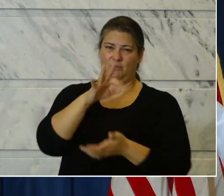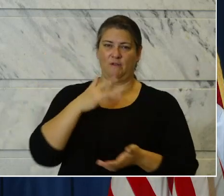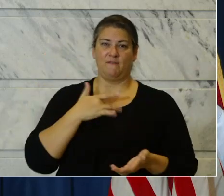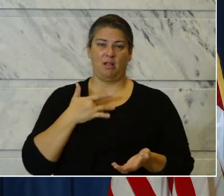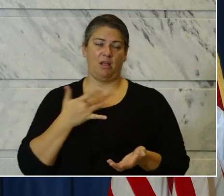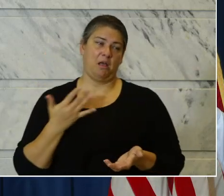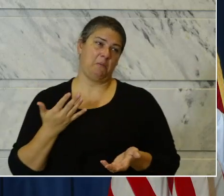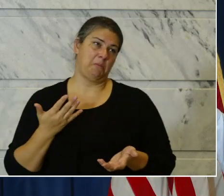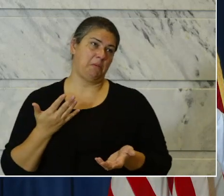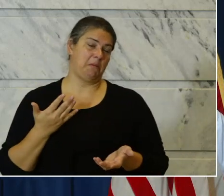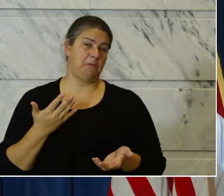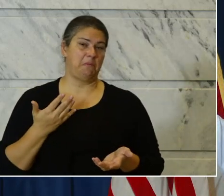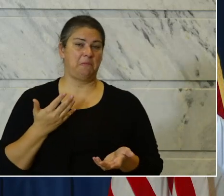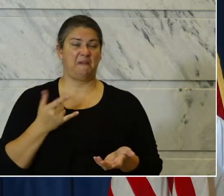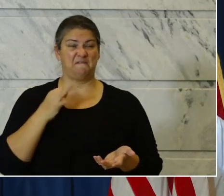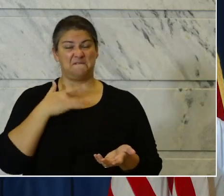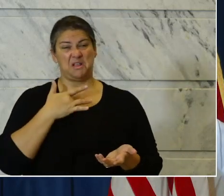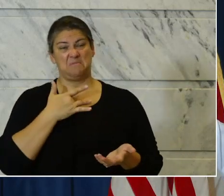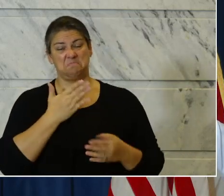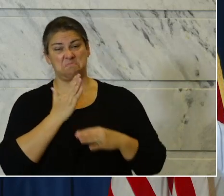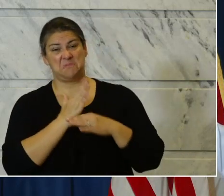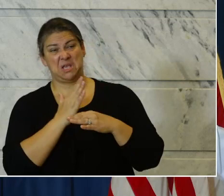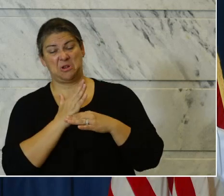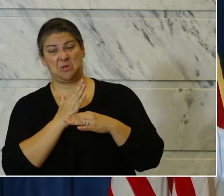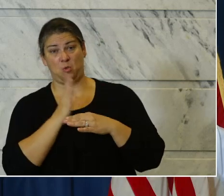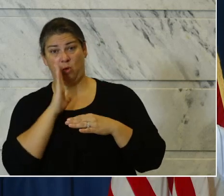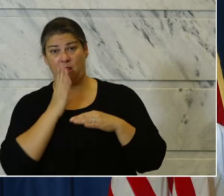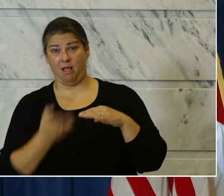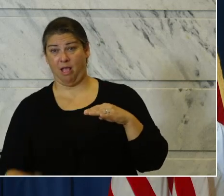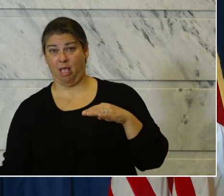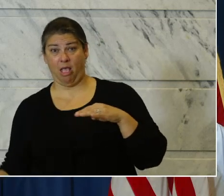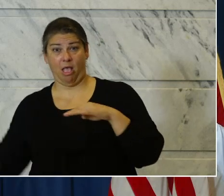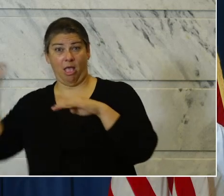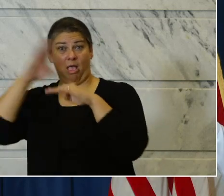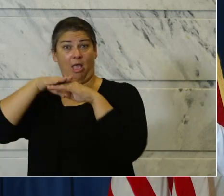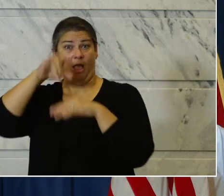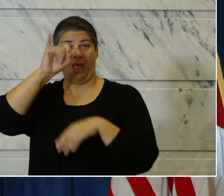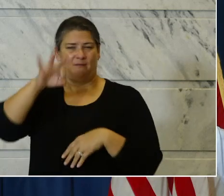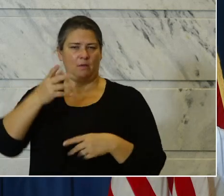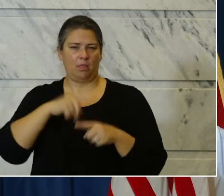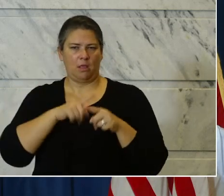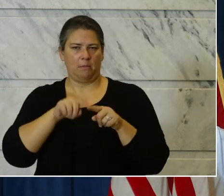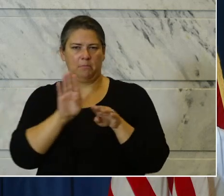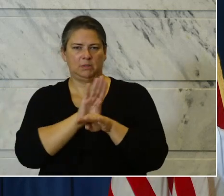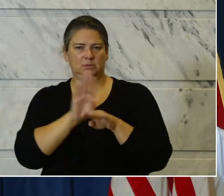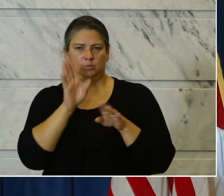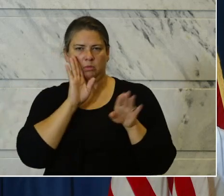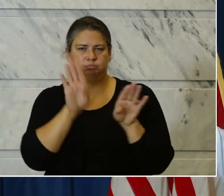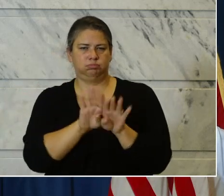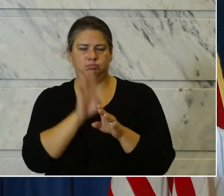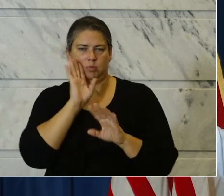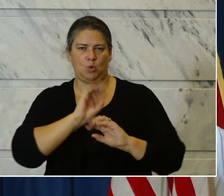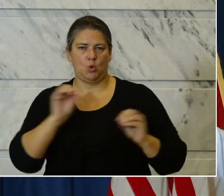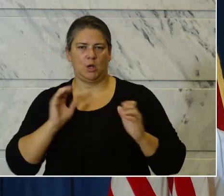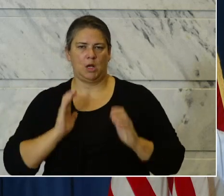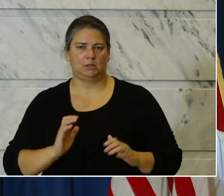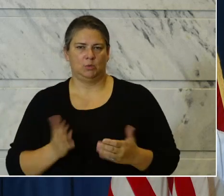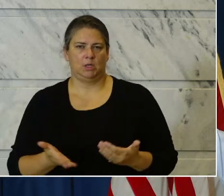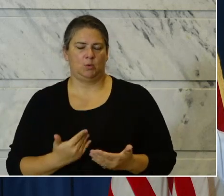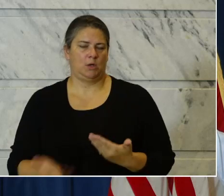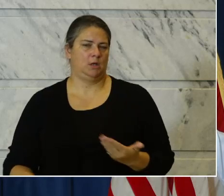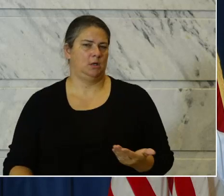where we are going, those businesses aren't going to have anybody in them. So the customers that they